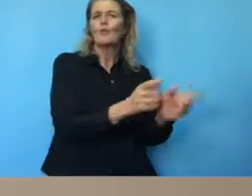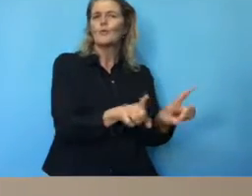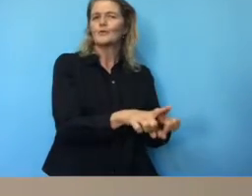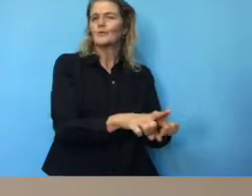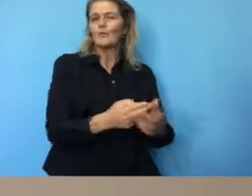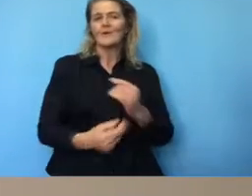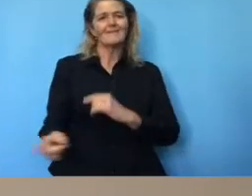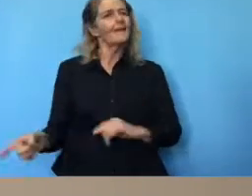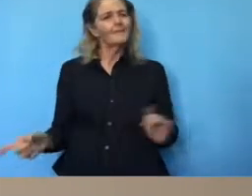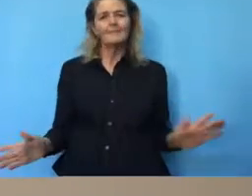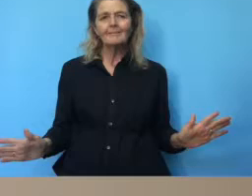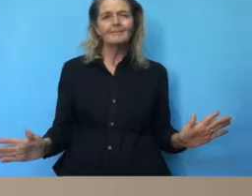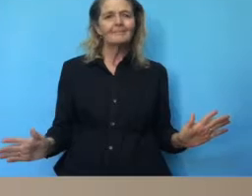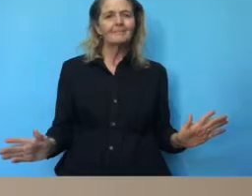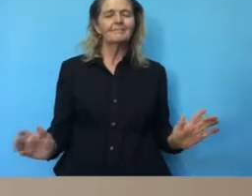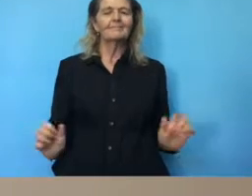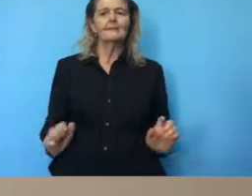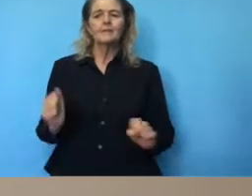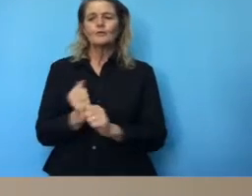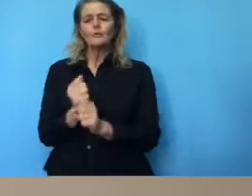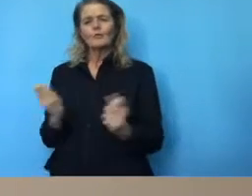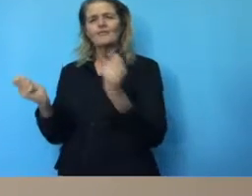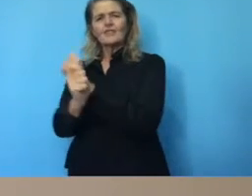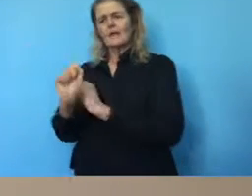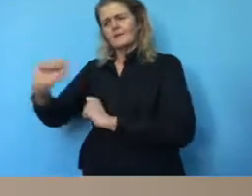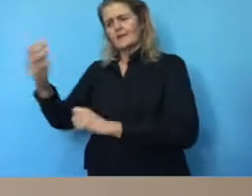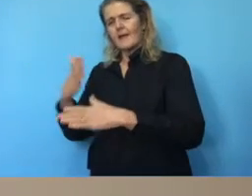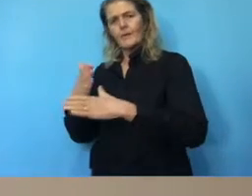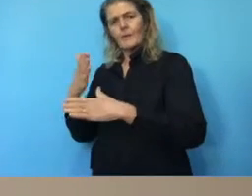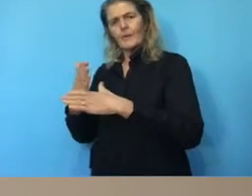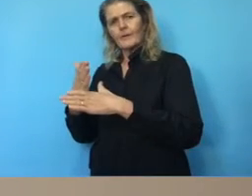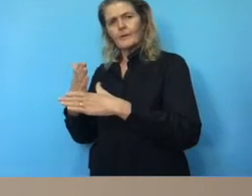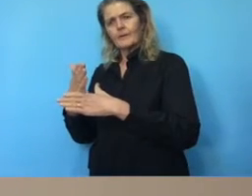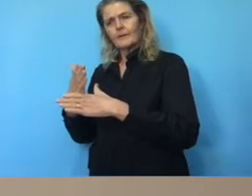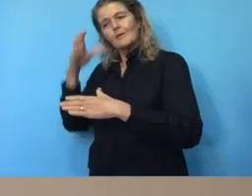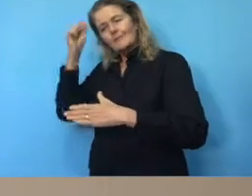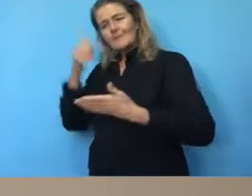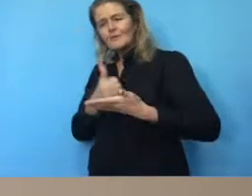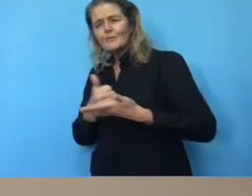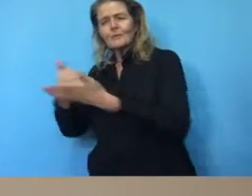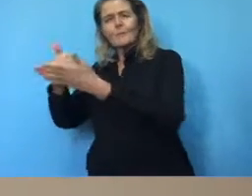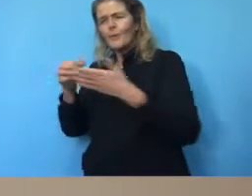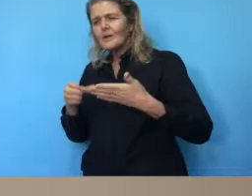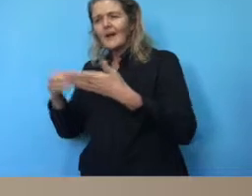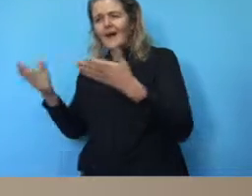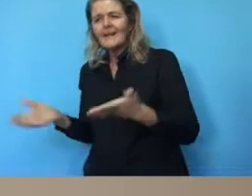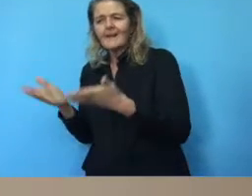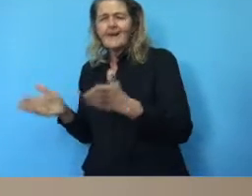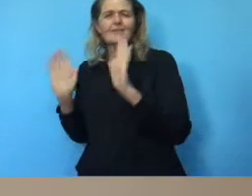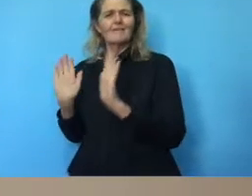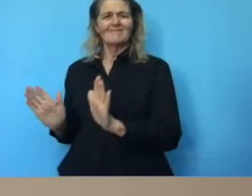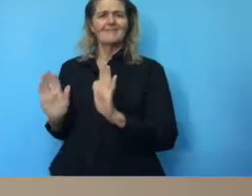But, you know, just don't make marks on someone else's work. You're just really there to support and guide and encourage.